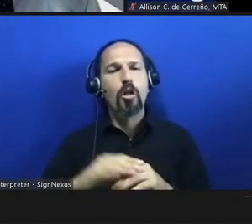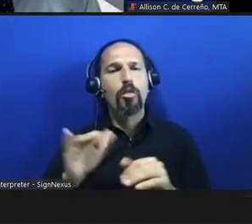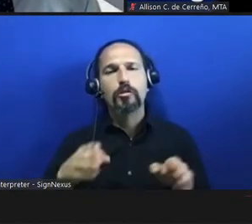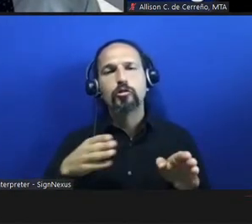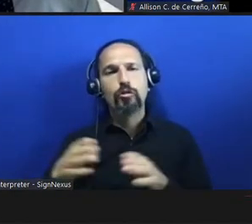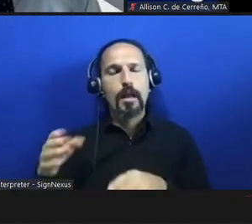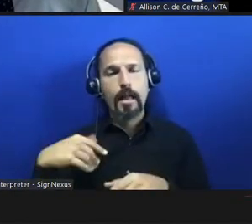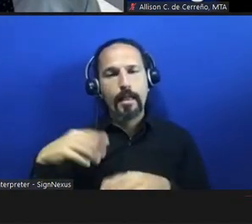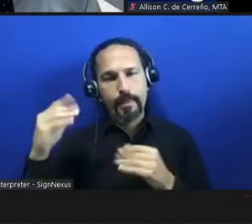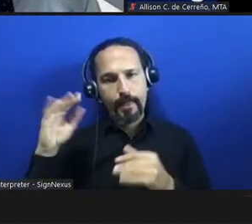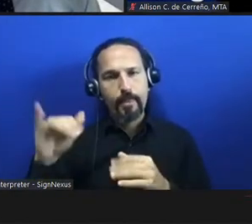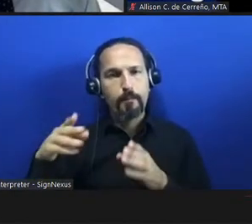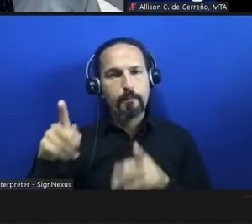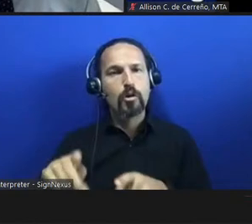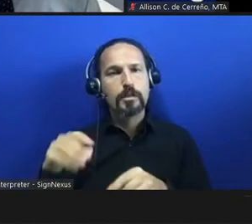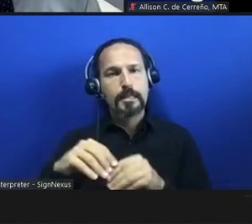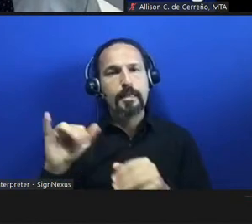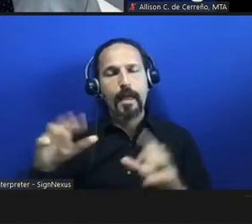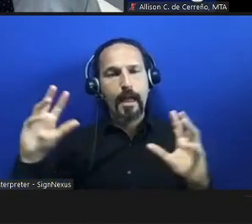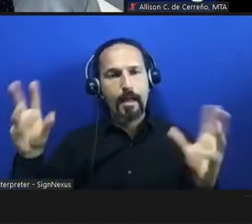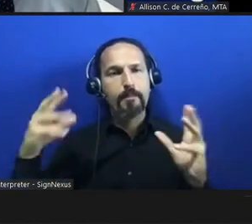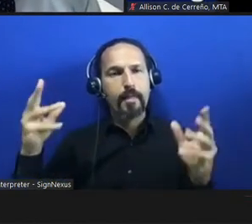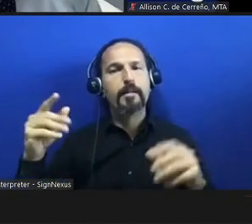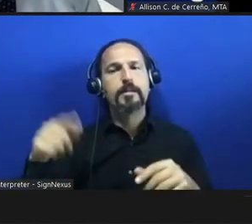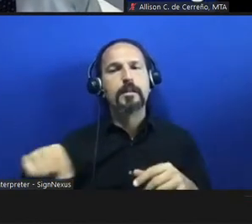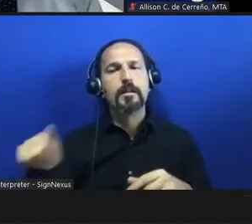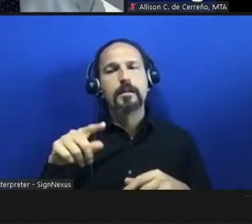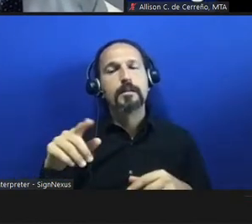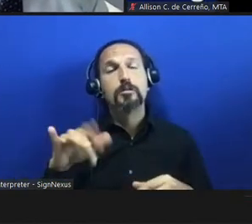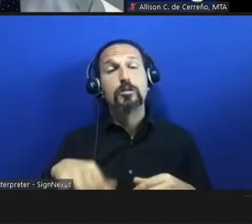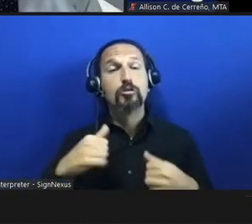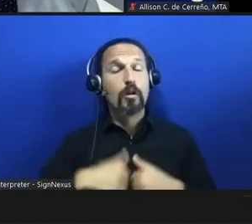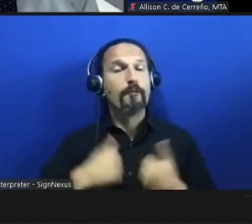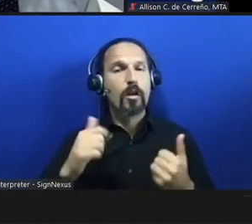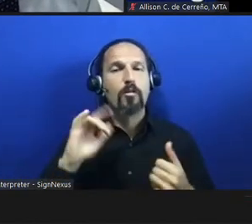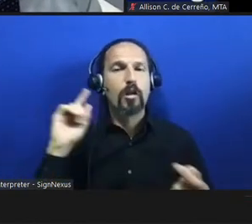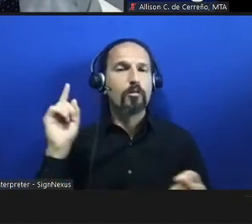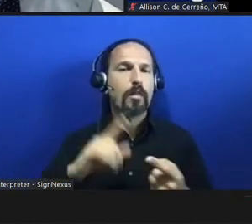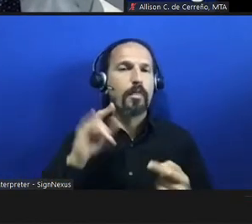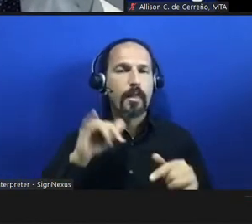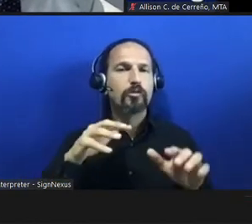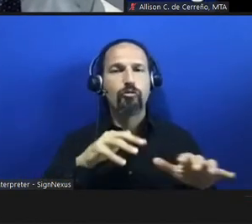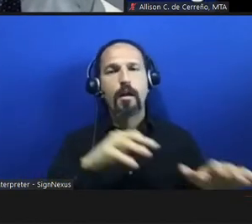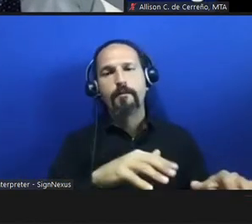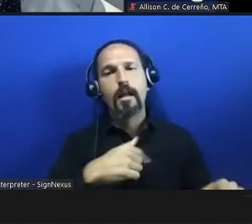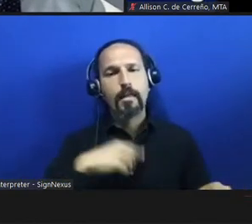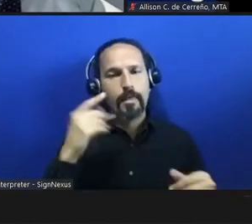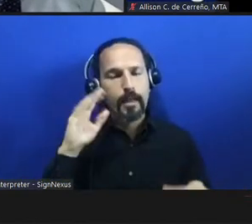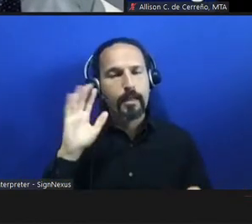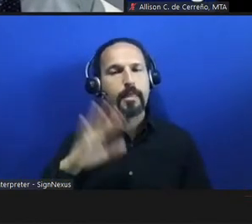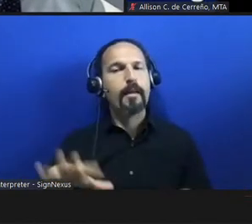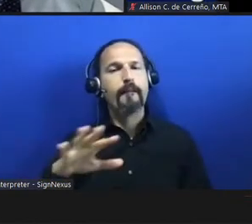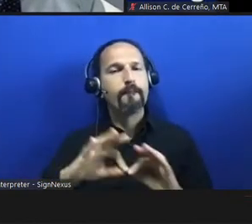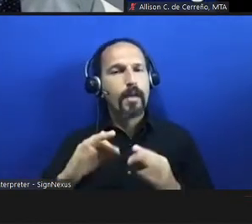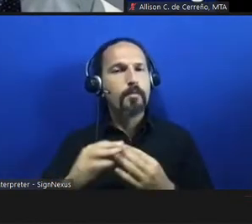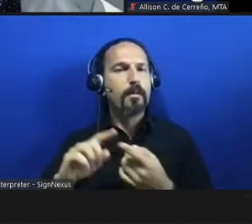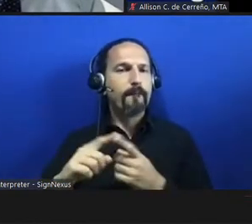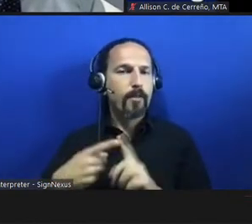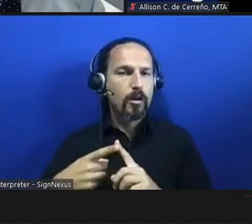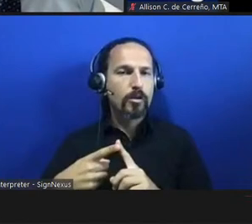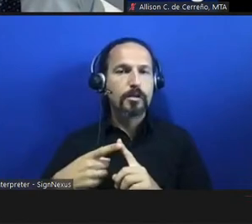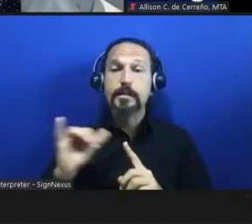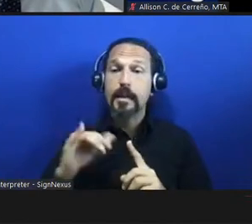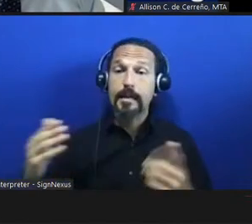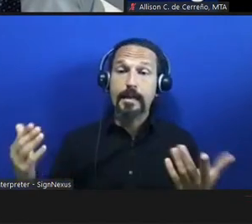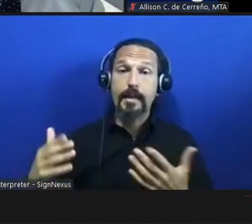I think about the person inside the ambulance whose likelihood of survival might be reduced because of traffic and I think of their loved ones even